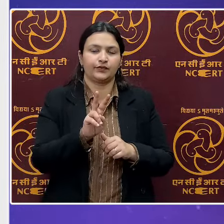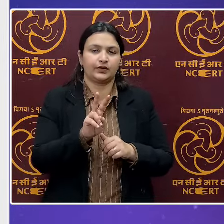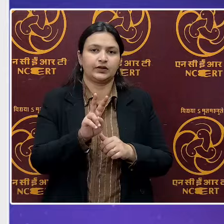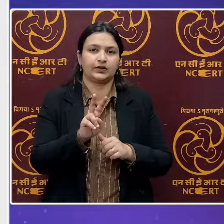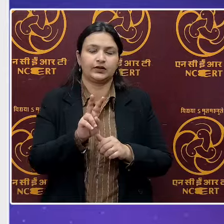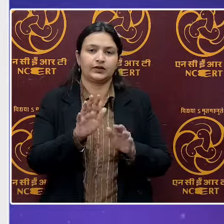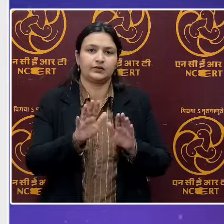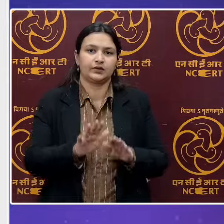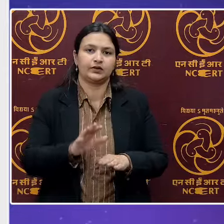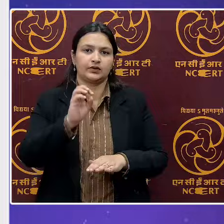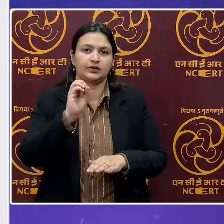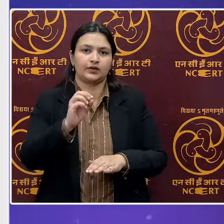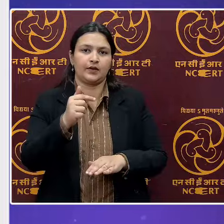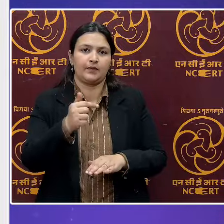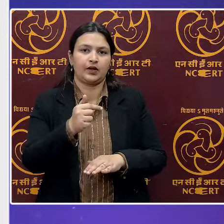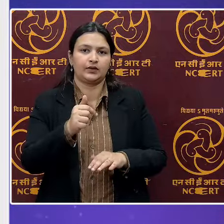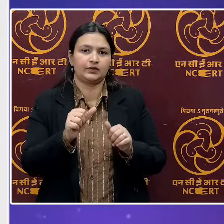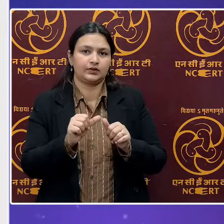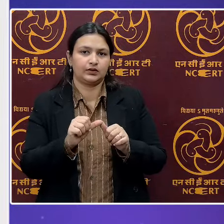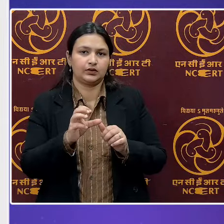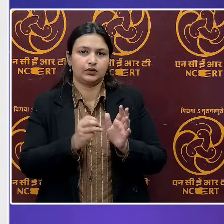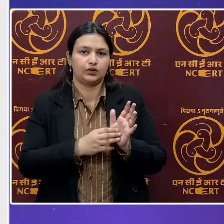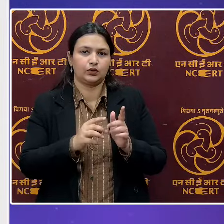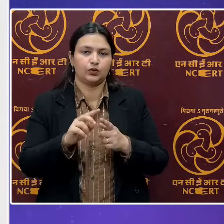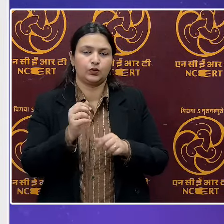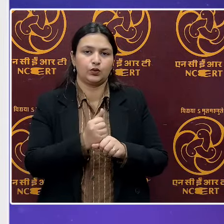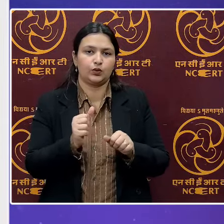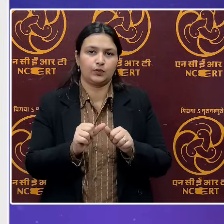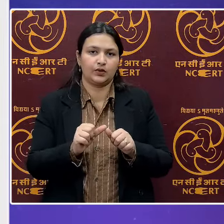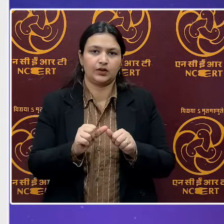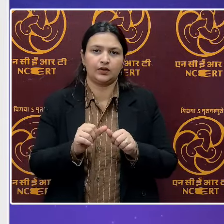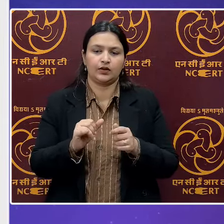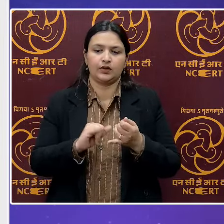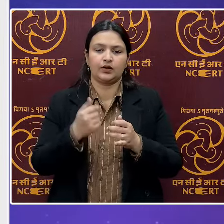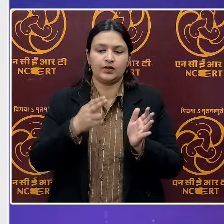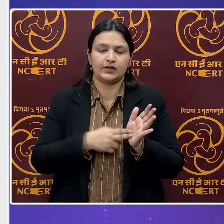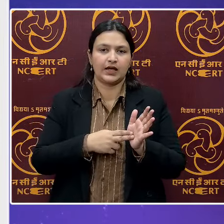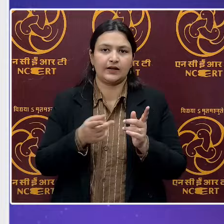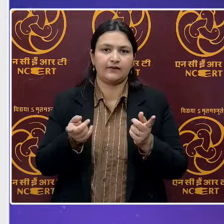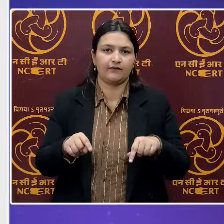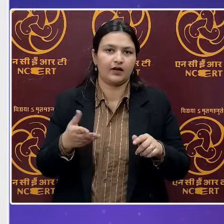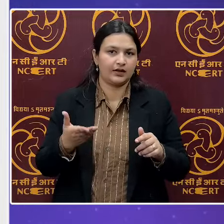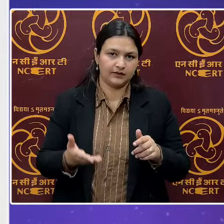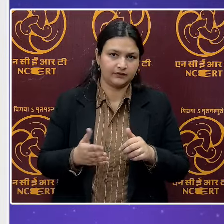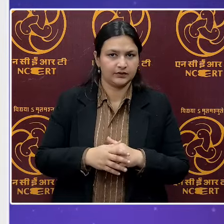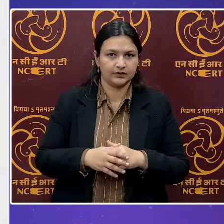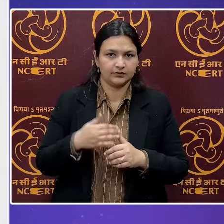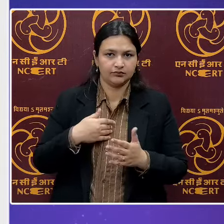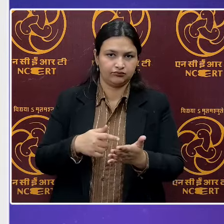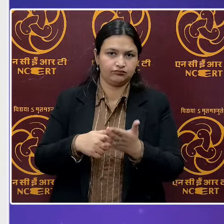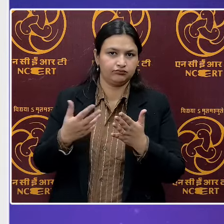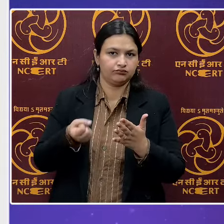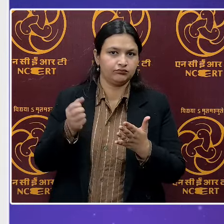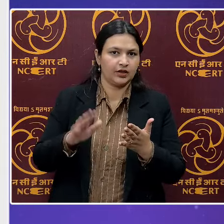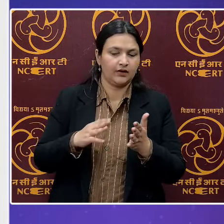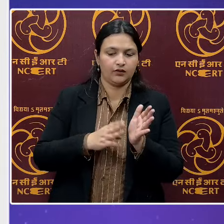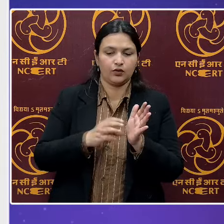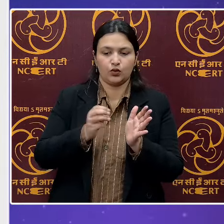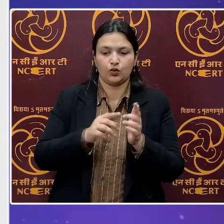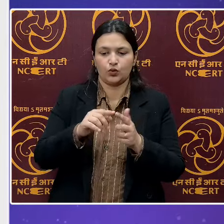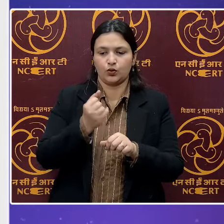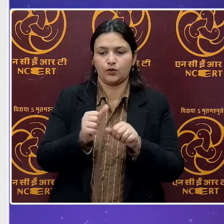to minus a omega sine phi because t is 0. This is given to us as omega.